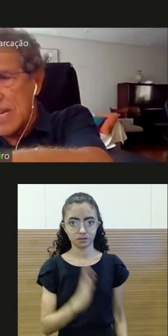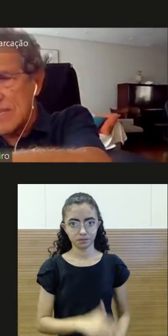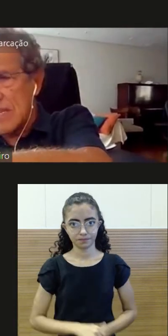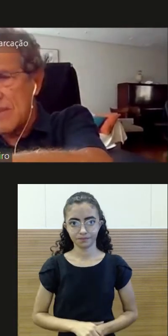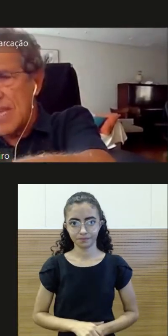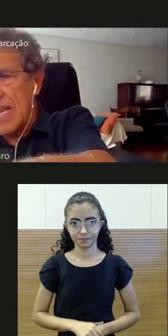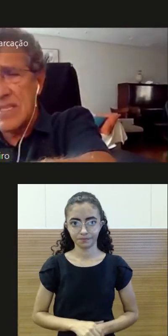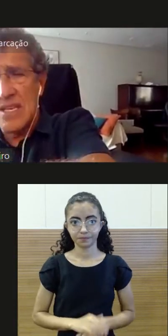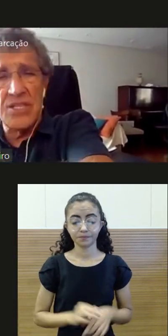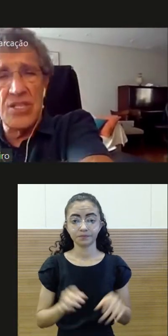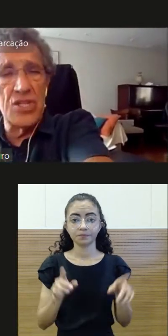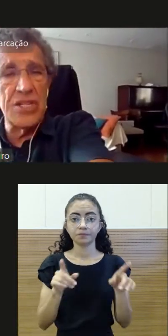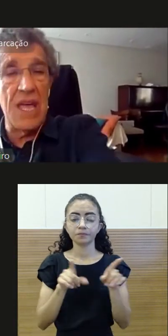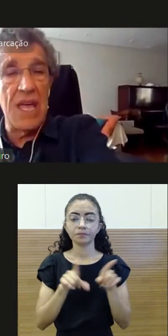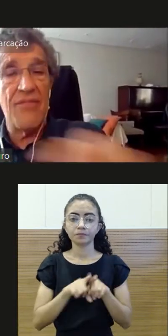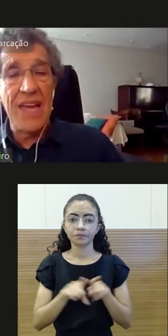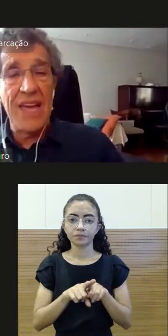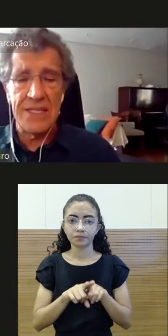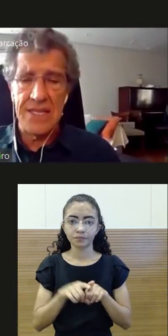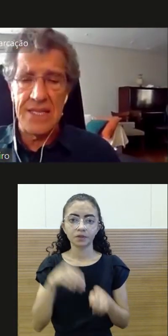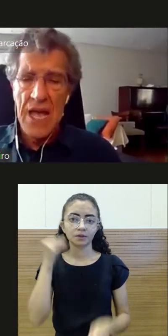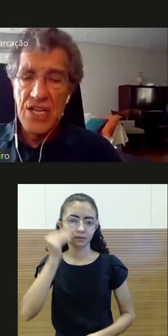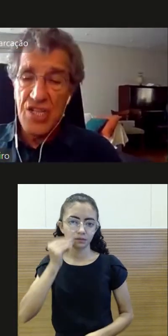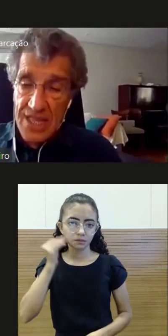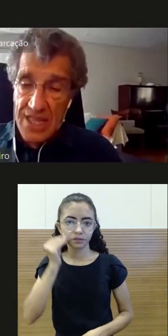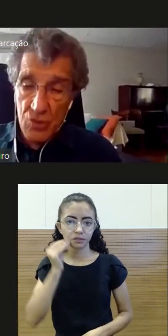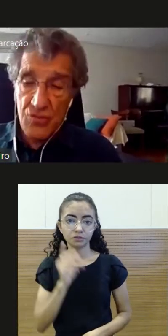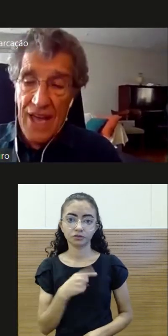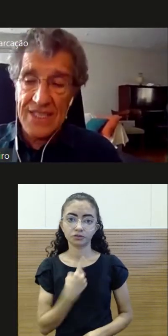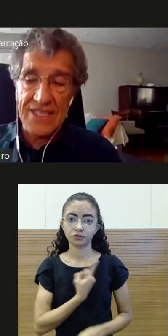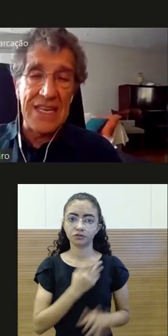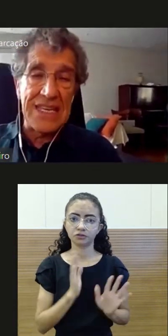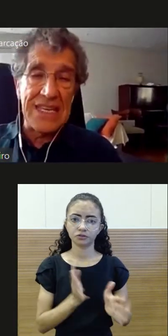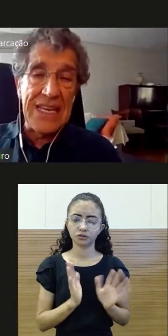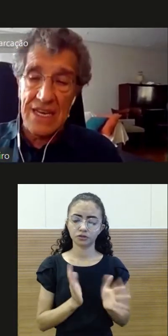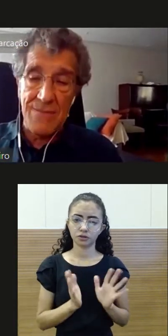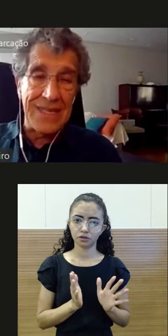those people. And based on that evidence,